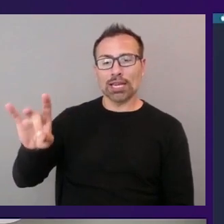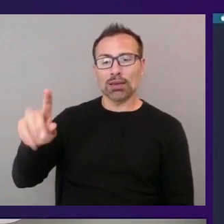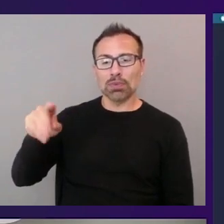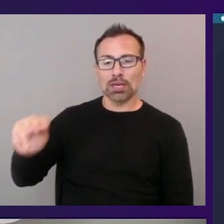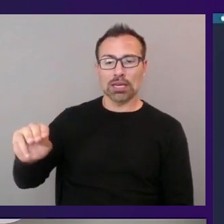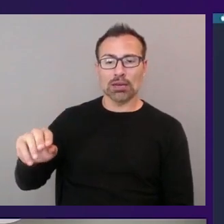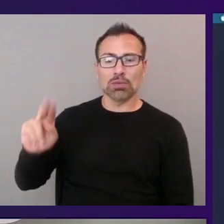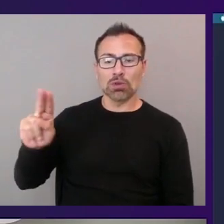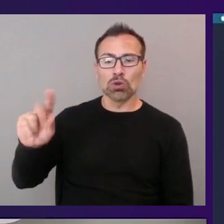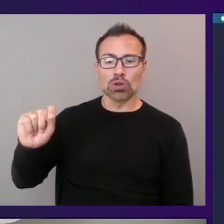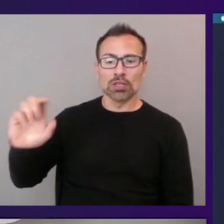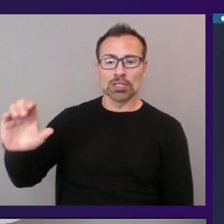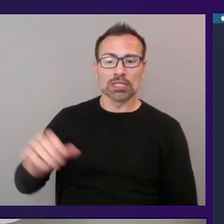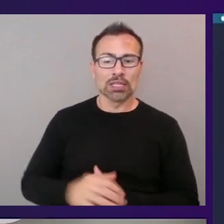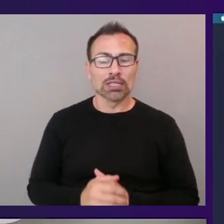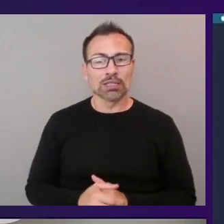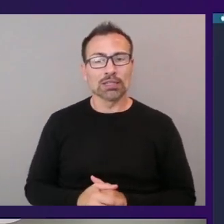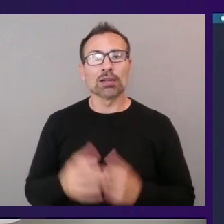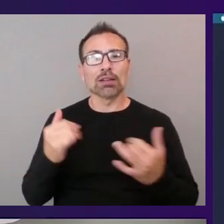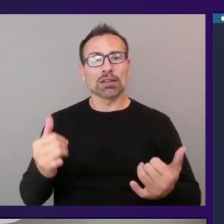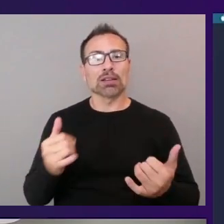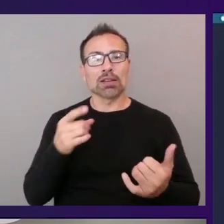page was, as we will need that later.